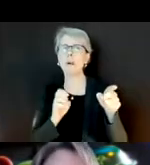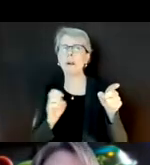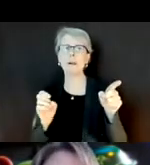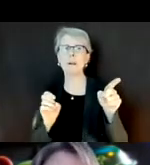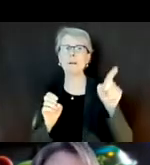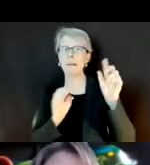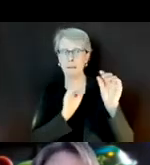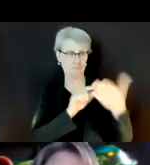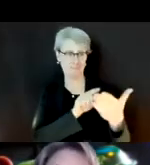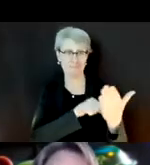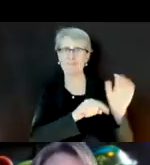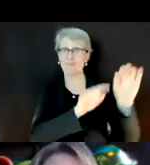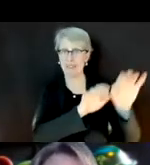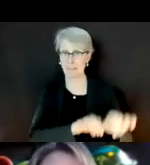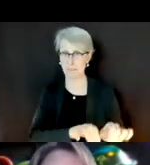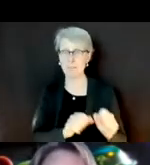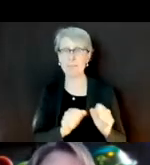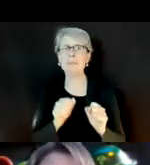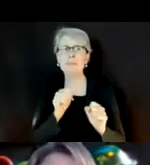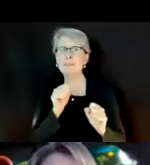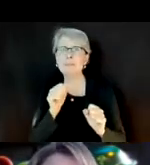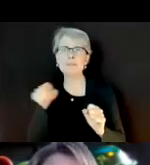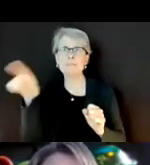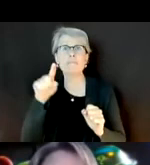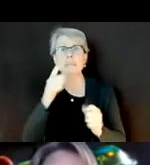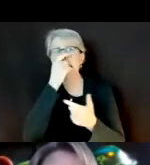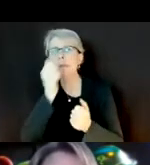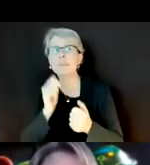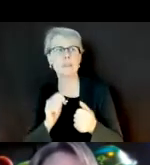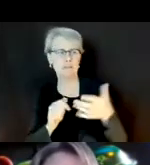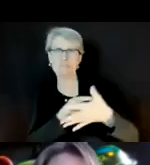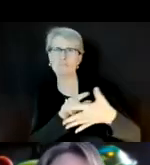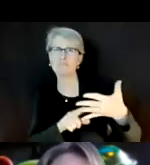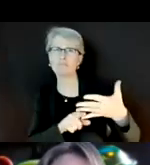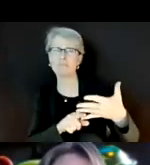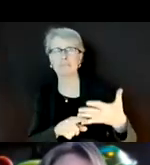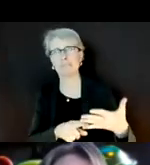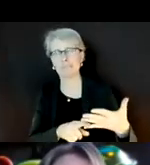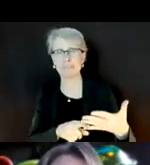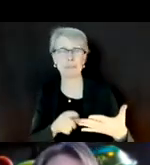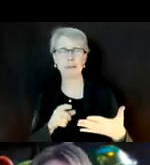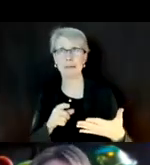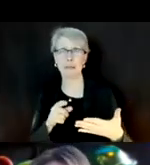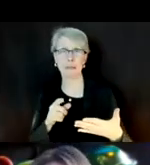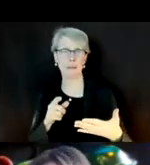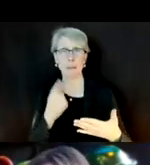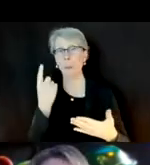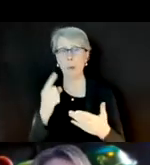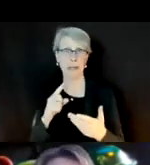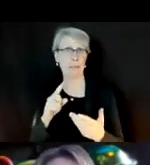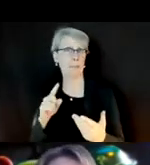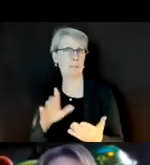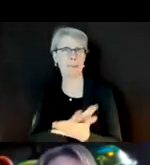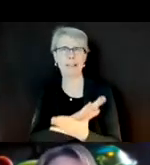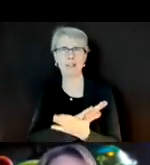the most interest, who are the people the most interested in. So maybe I'm not going to do a single, like a page on every